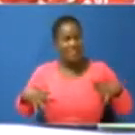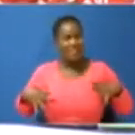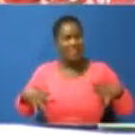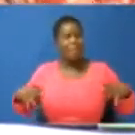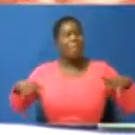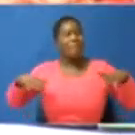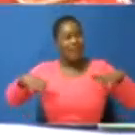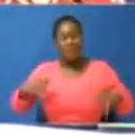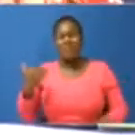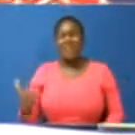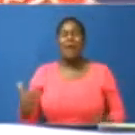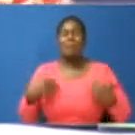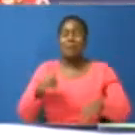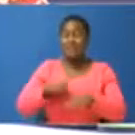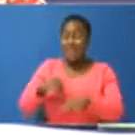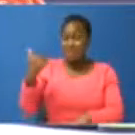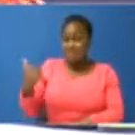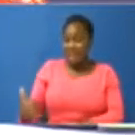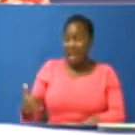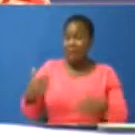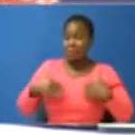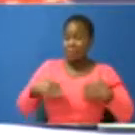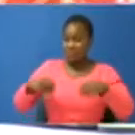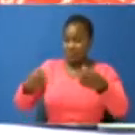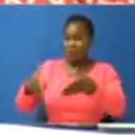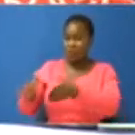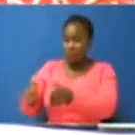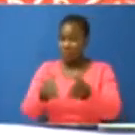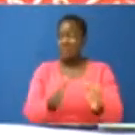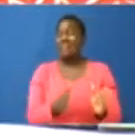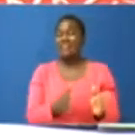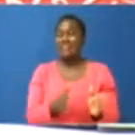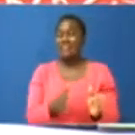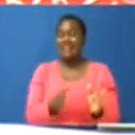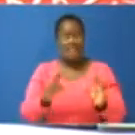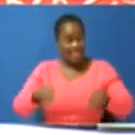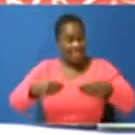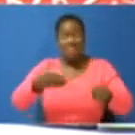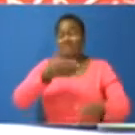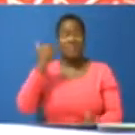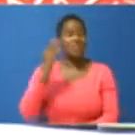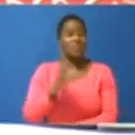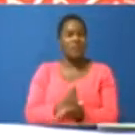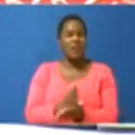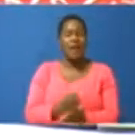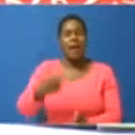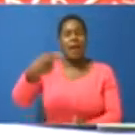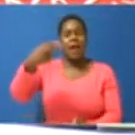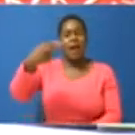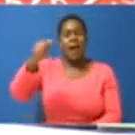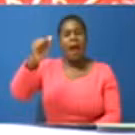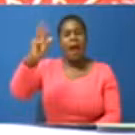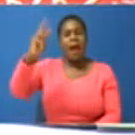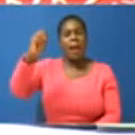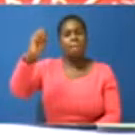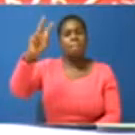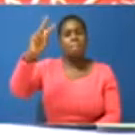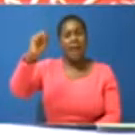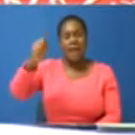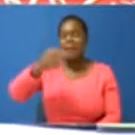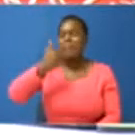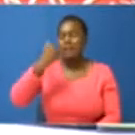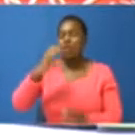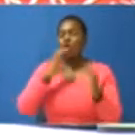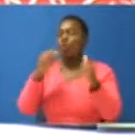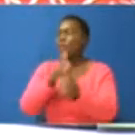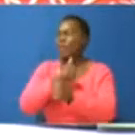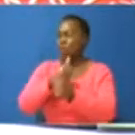of young people when young people are given opportunity they give their best harman did an awesome job he's a great communicator